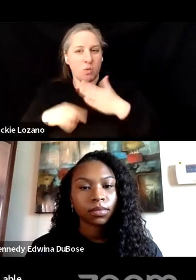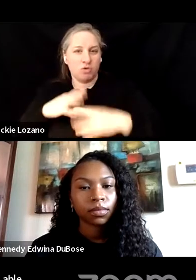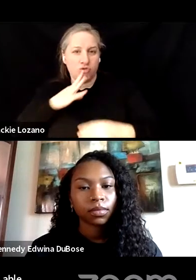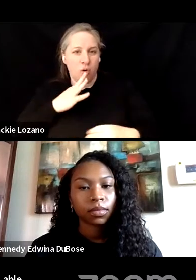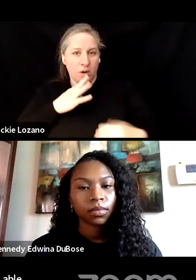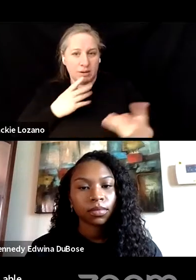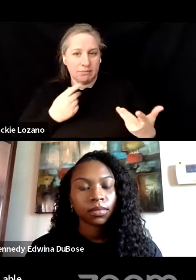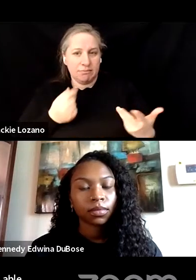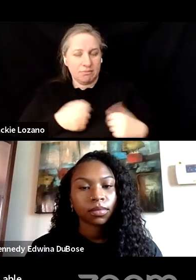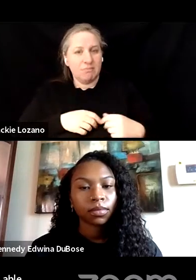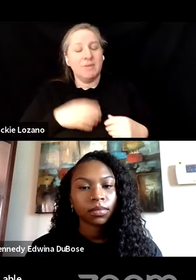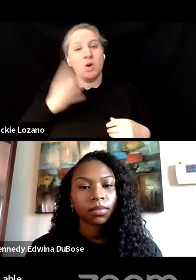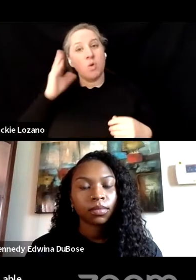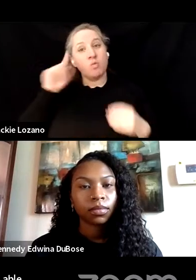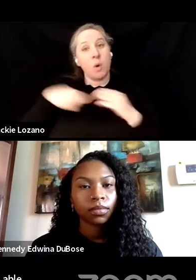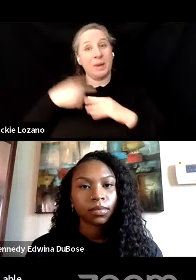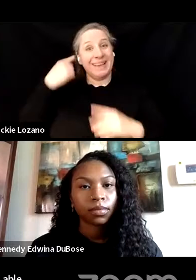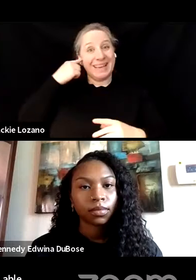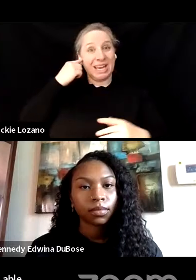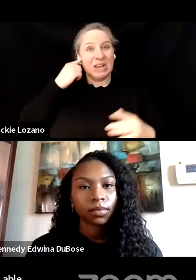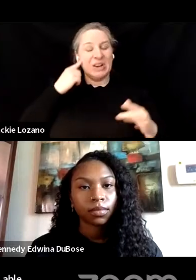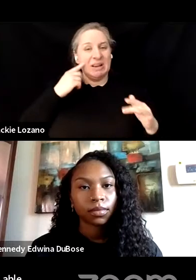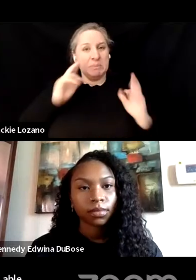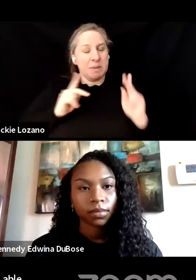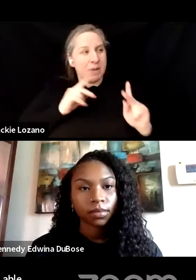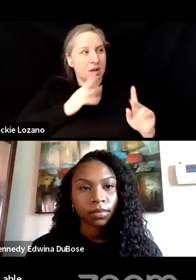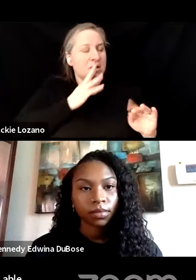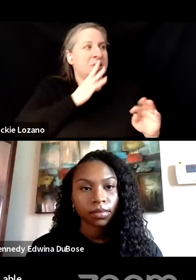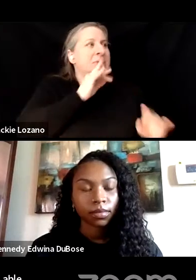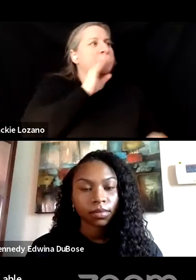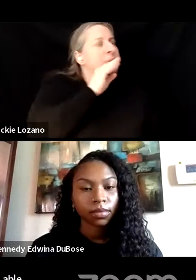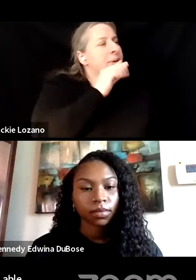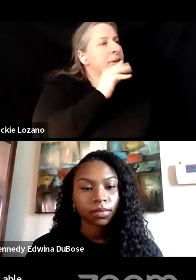hear, you know, glimmers of hesitancy or